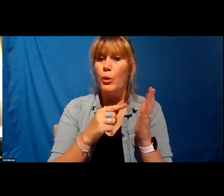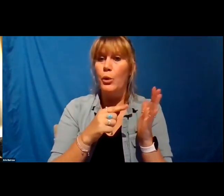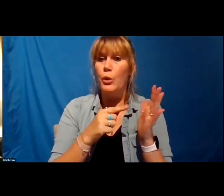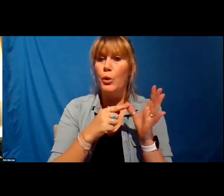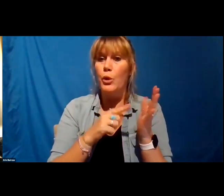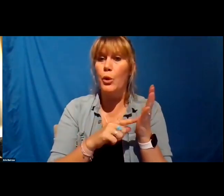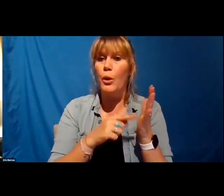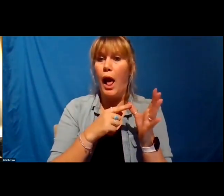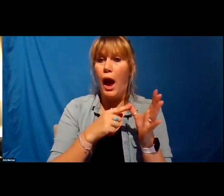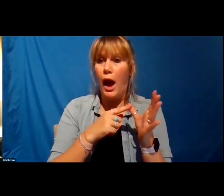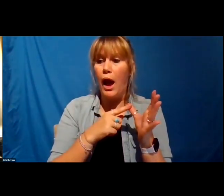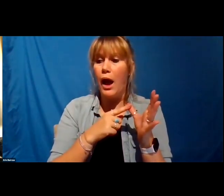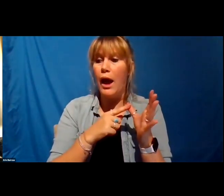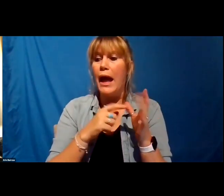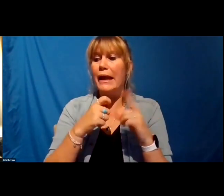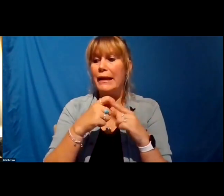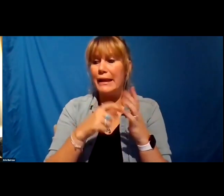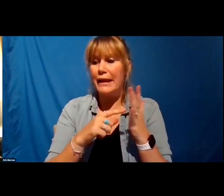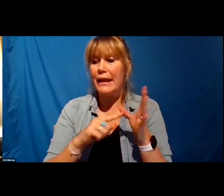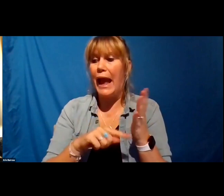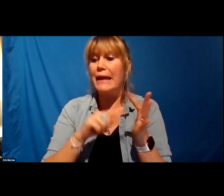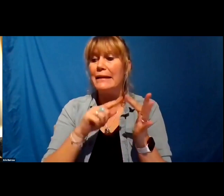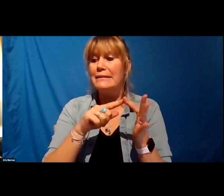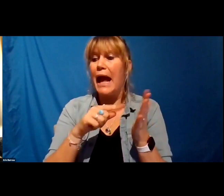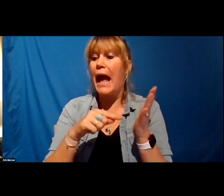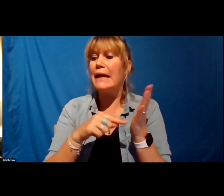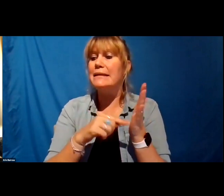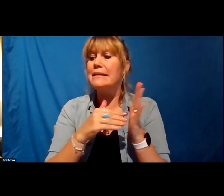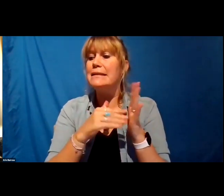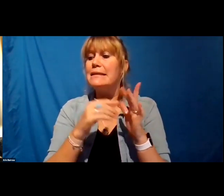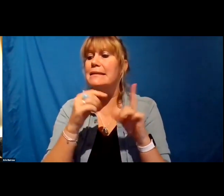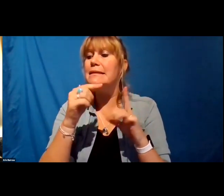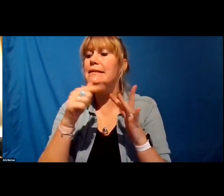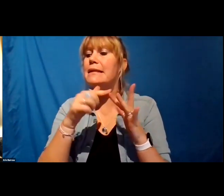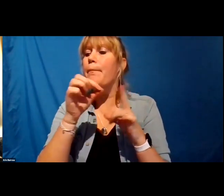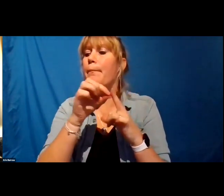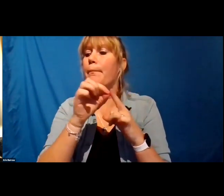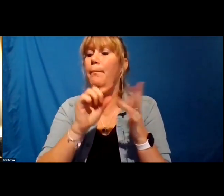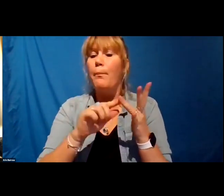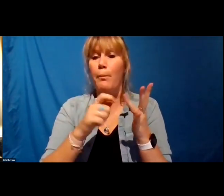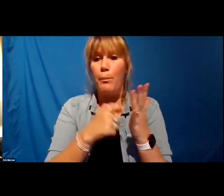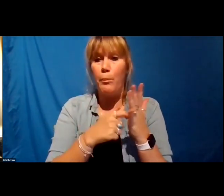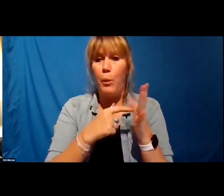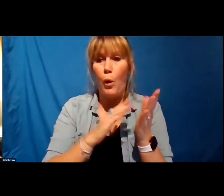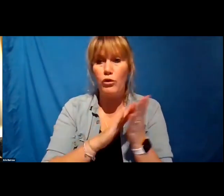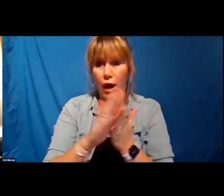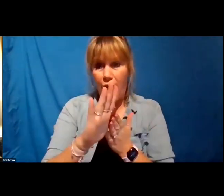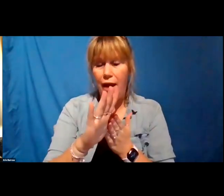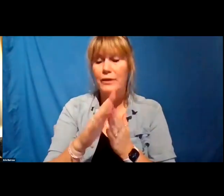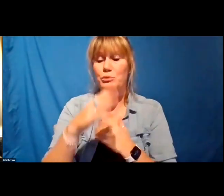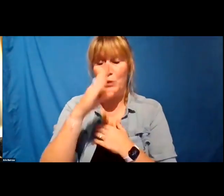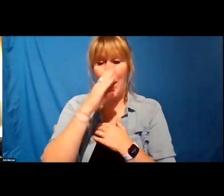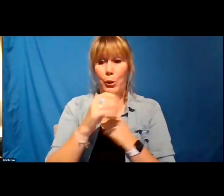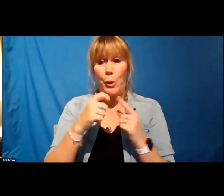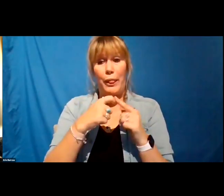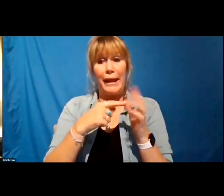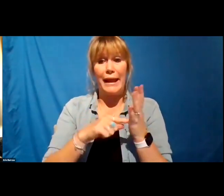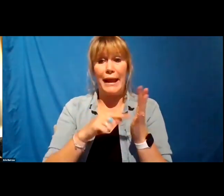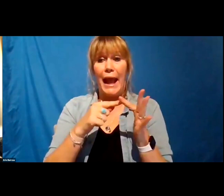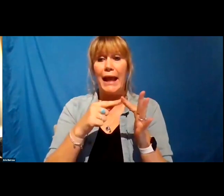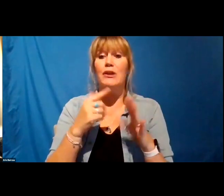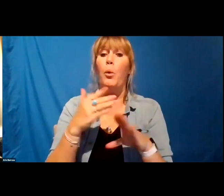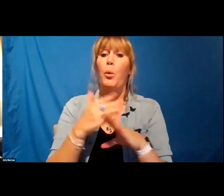Kate Rolison. I'm proud to say that Kate also works part-time as our youth development worker, and if anybody would